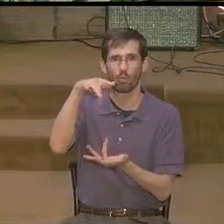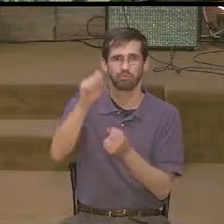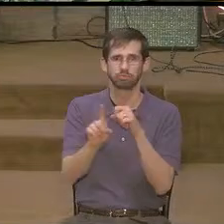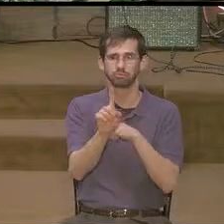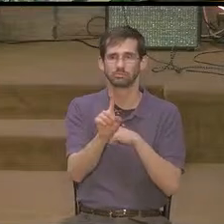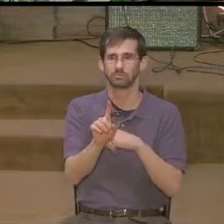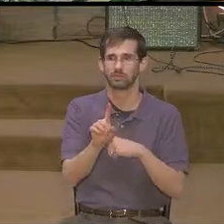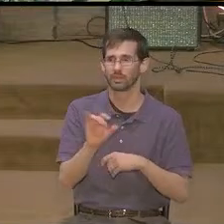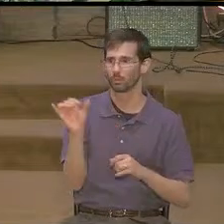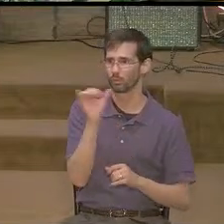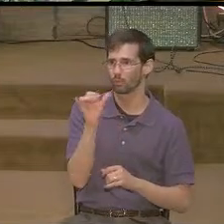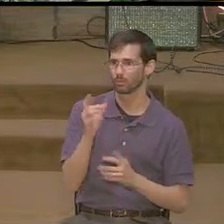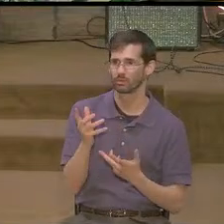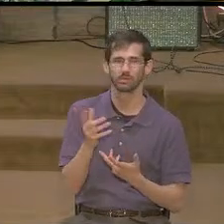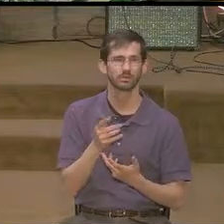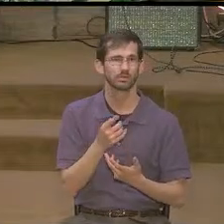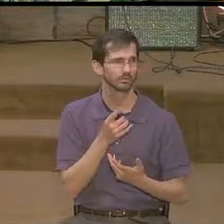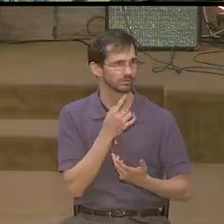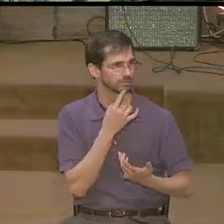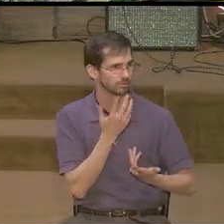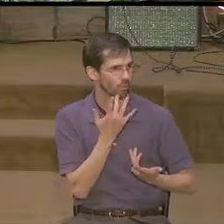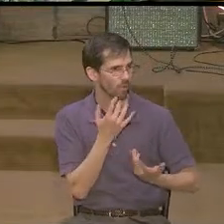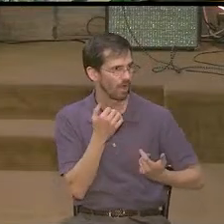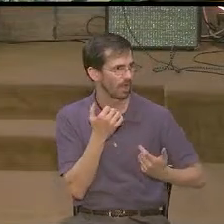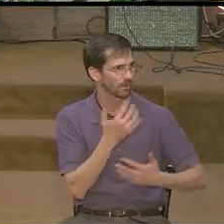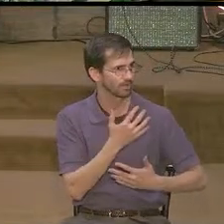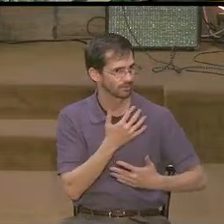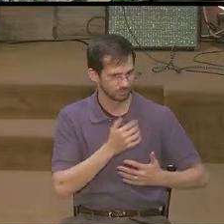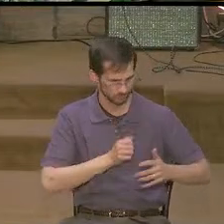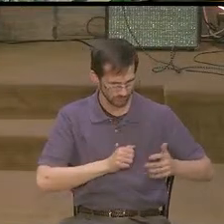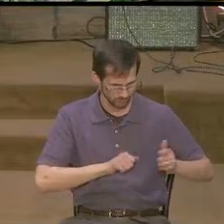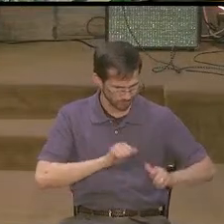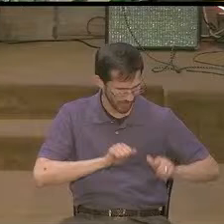said to them, why are you troubled? And why do you doubt?